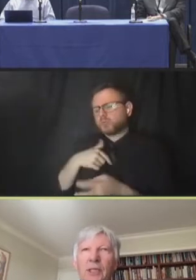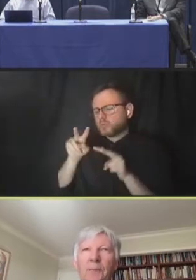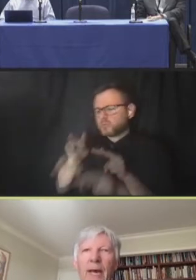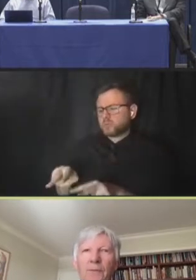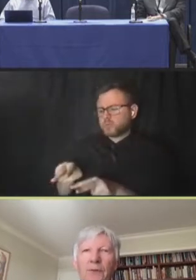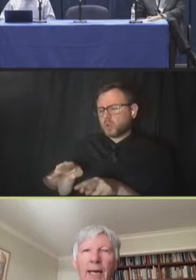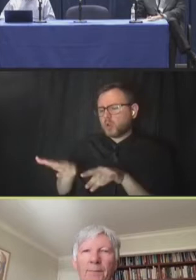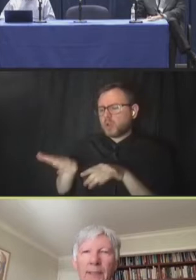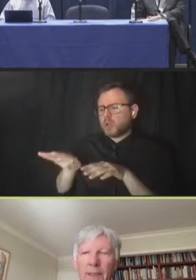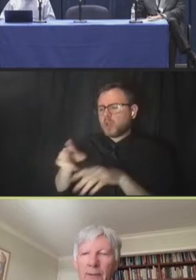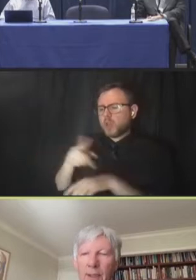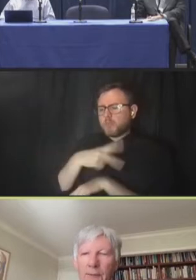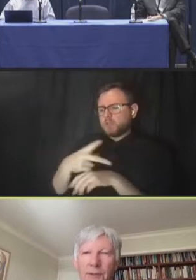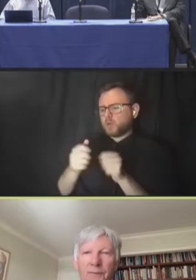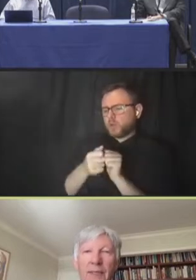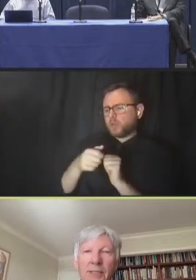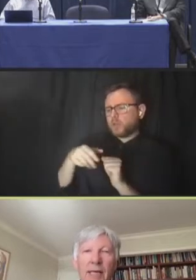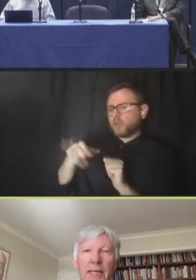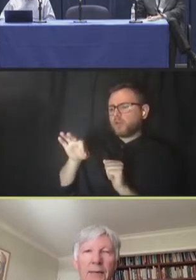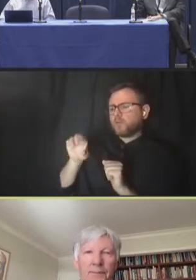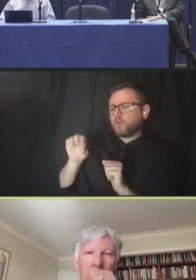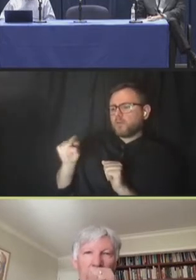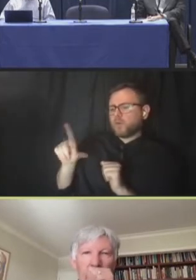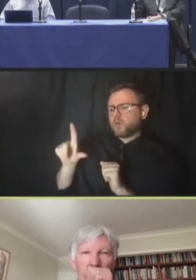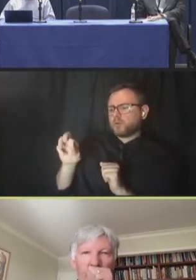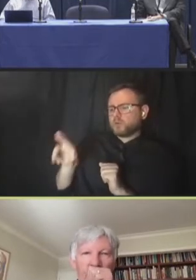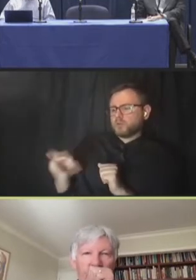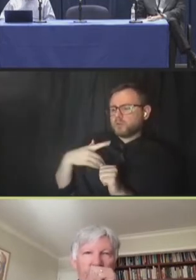that's combined with high blood glucose. Next slide.